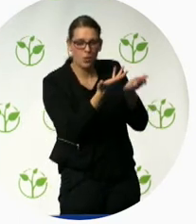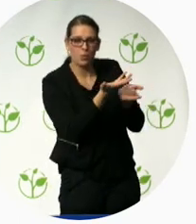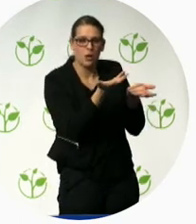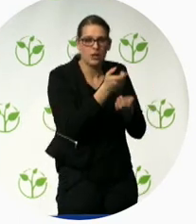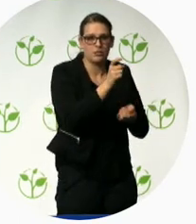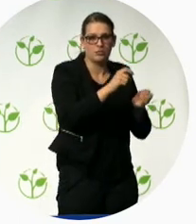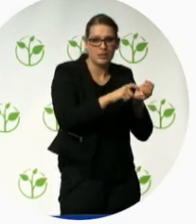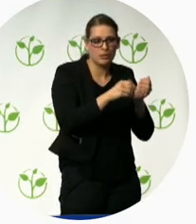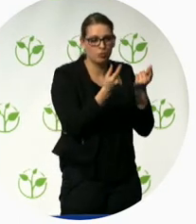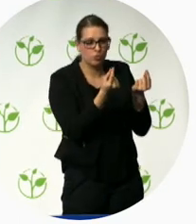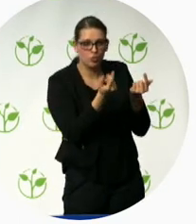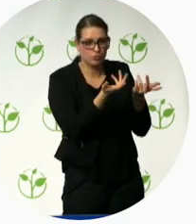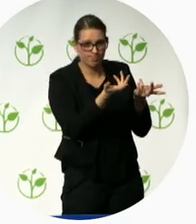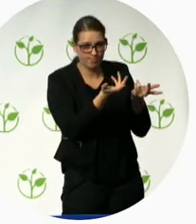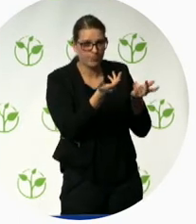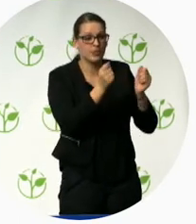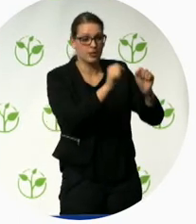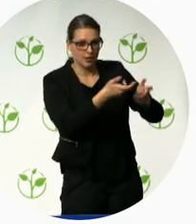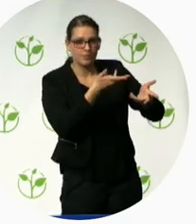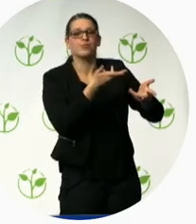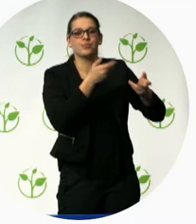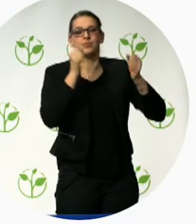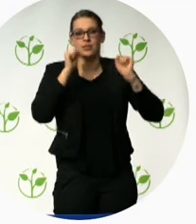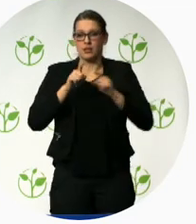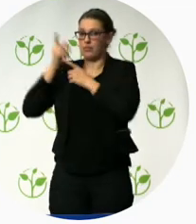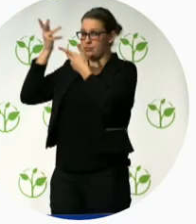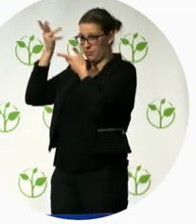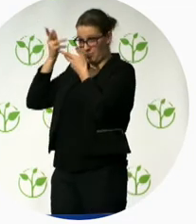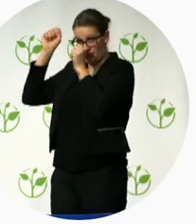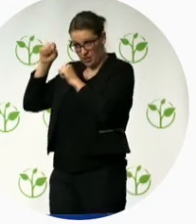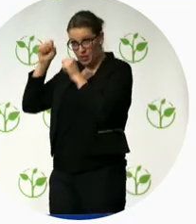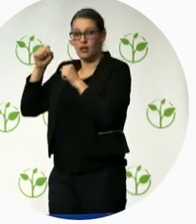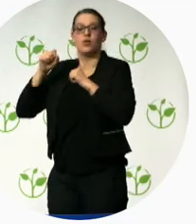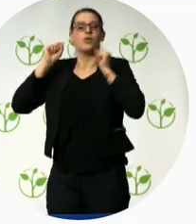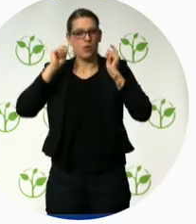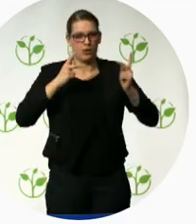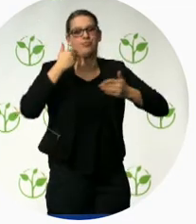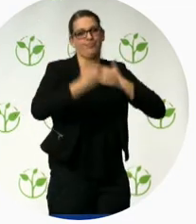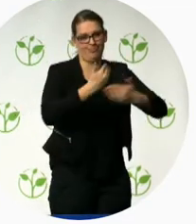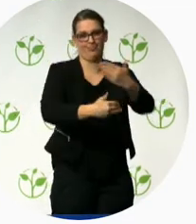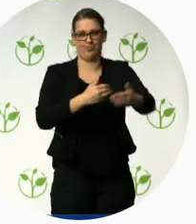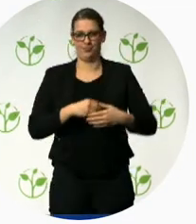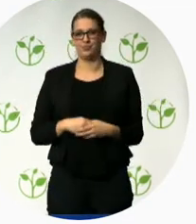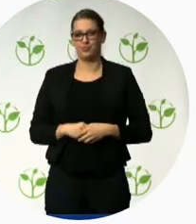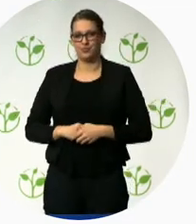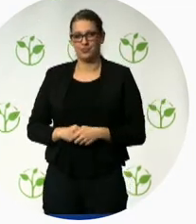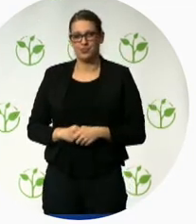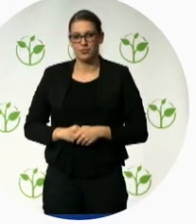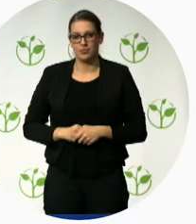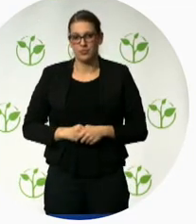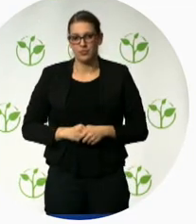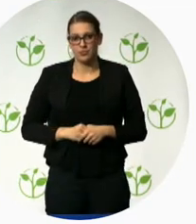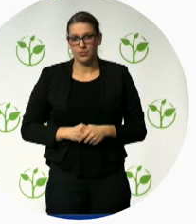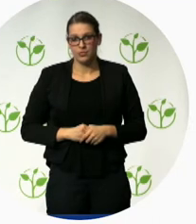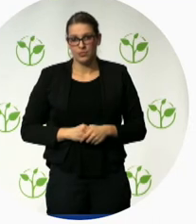time, when we sit together, they are a little lost because they have no in-depth knowledge on those kind of issues, as they are the issues not very much